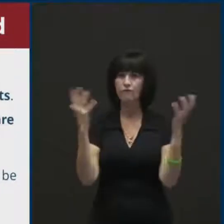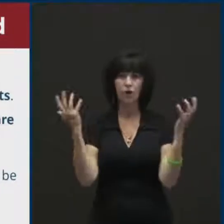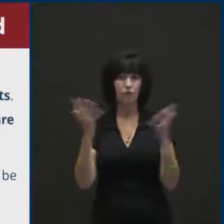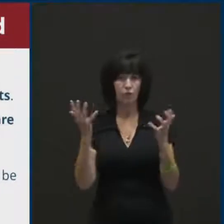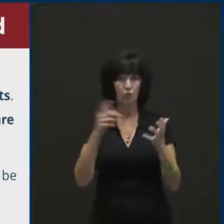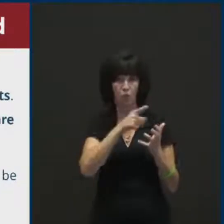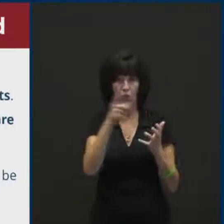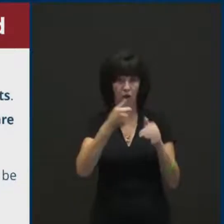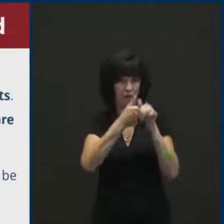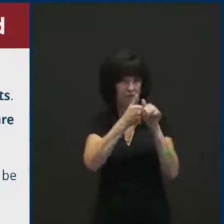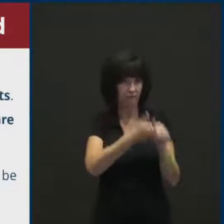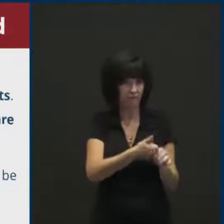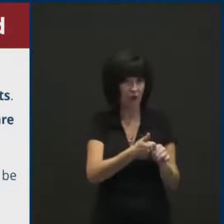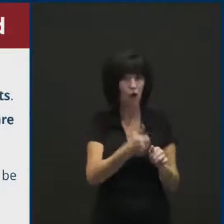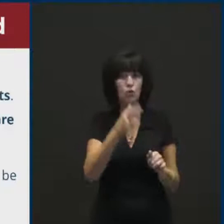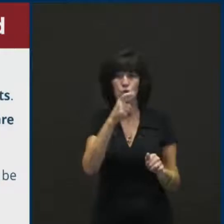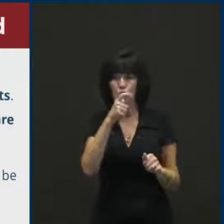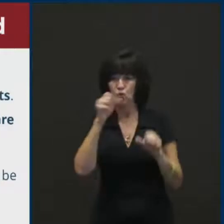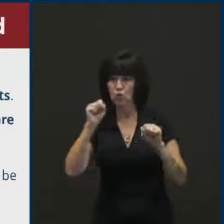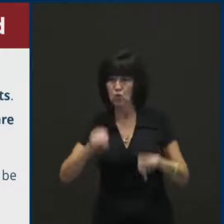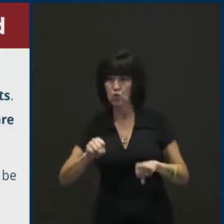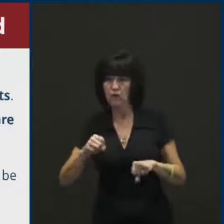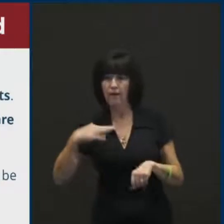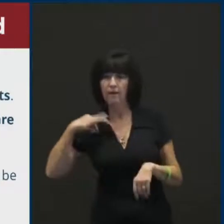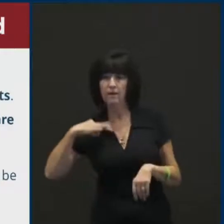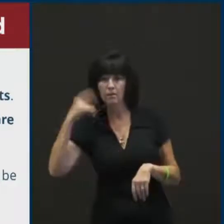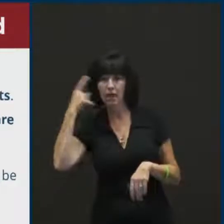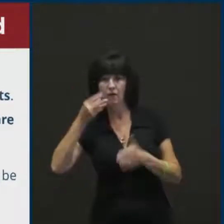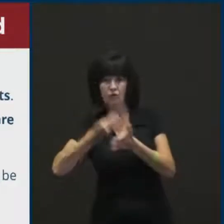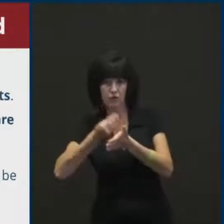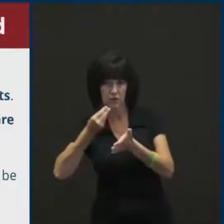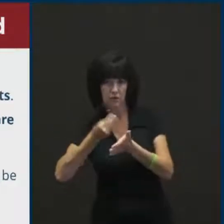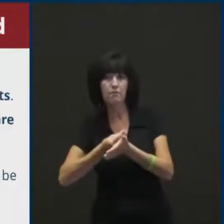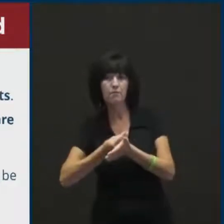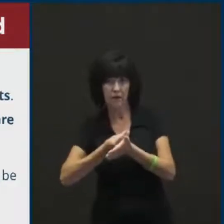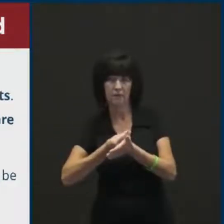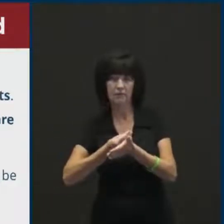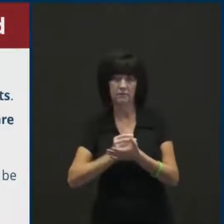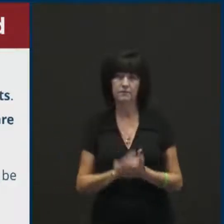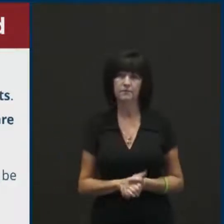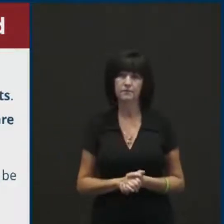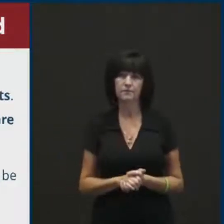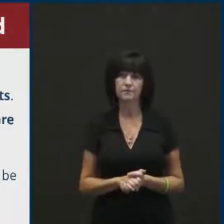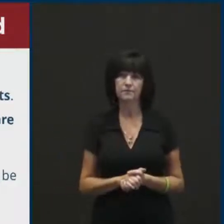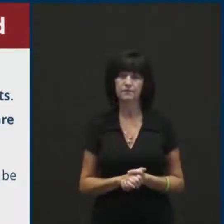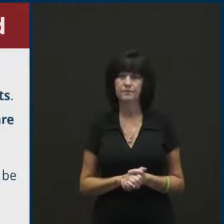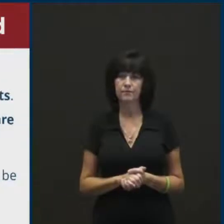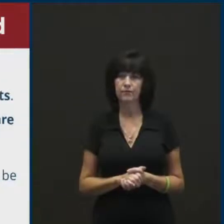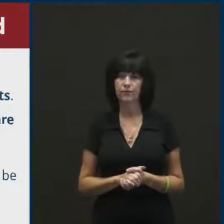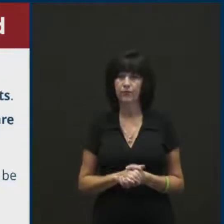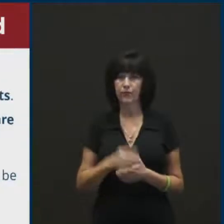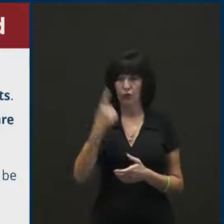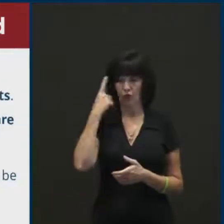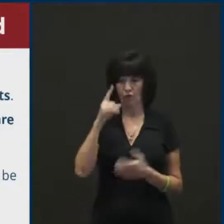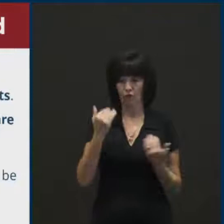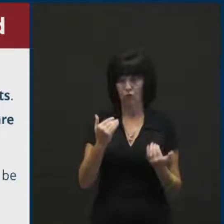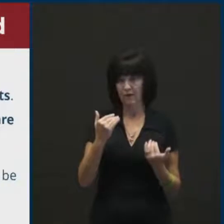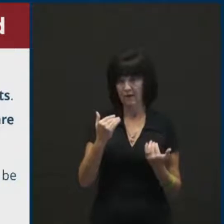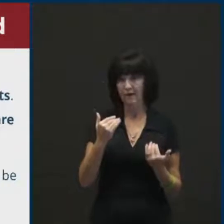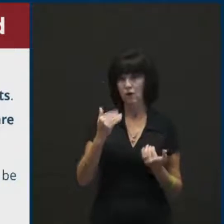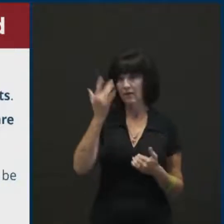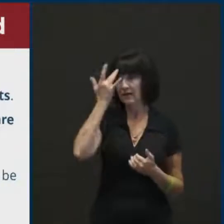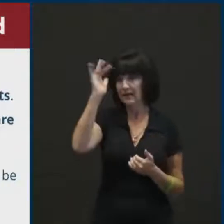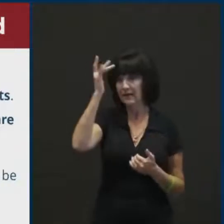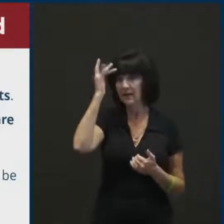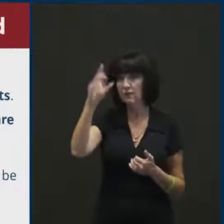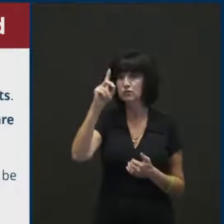out where they fit in this process and what is the best way to apply for funding. So for the intellectual and developmental